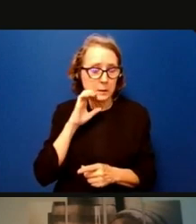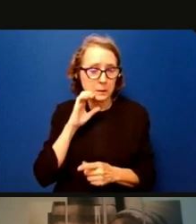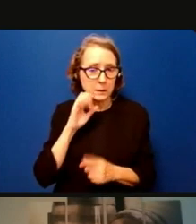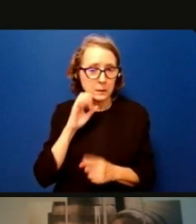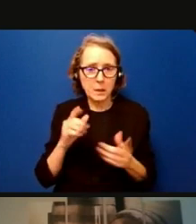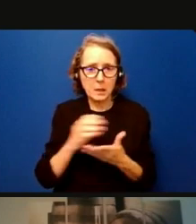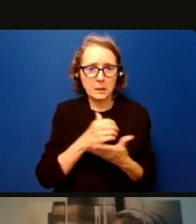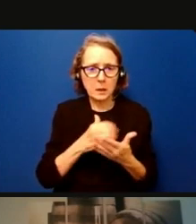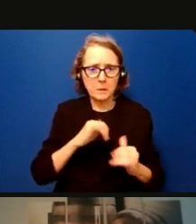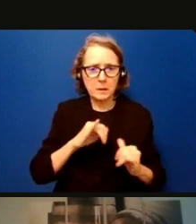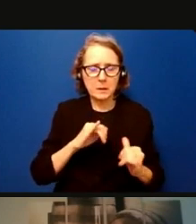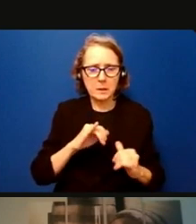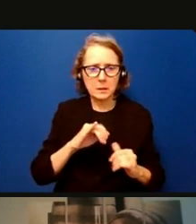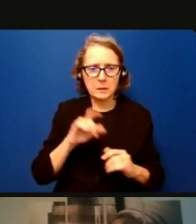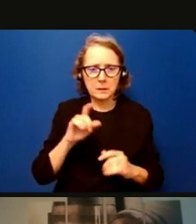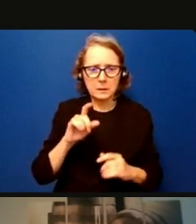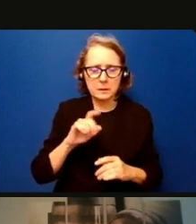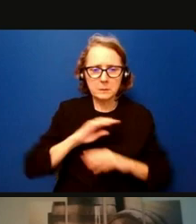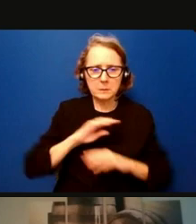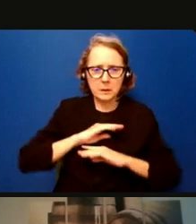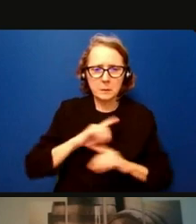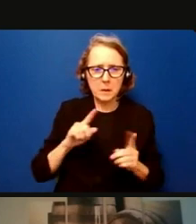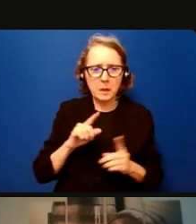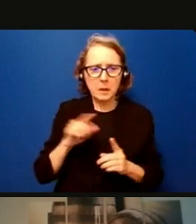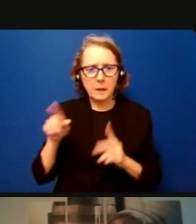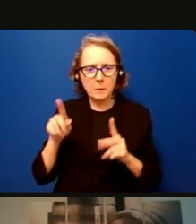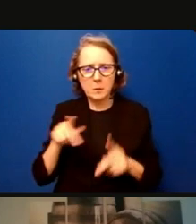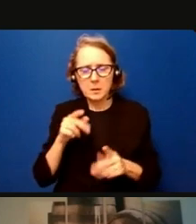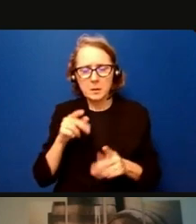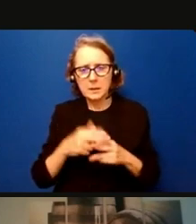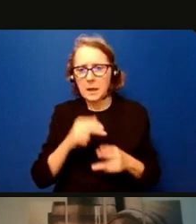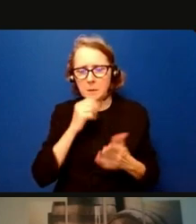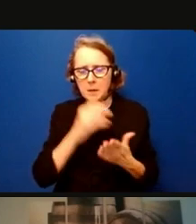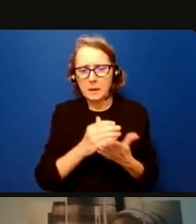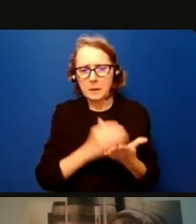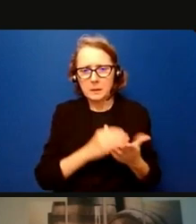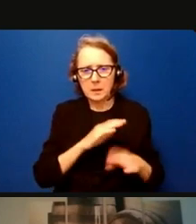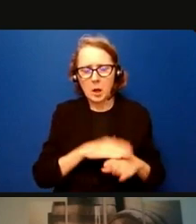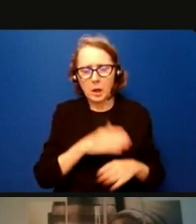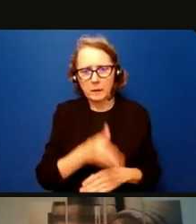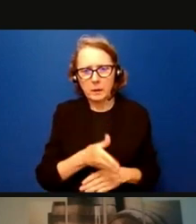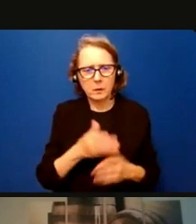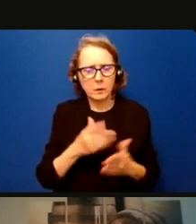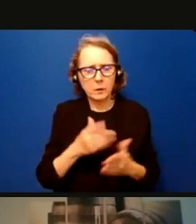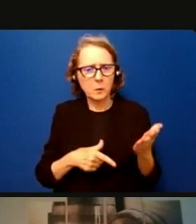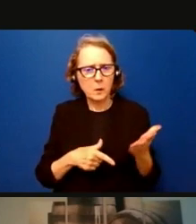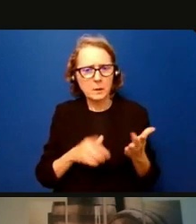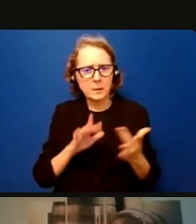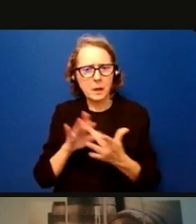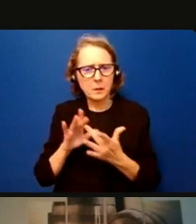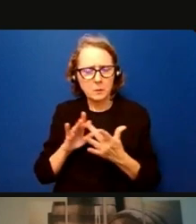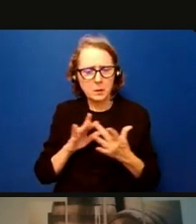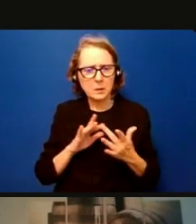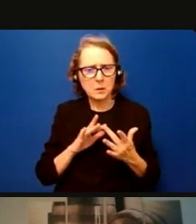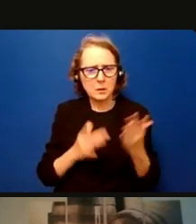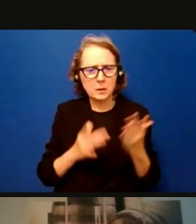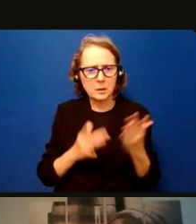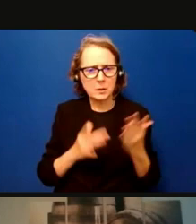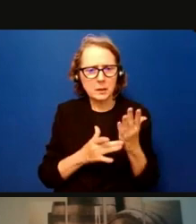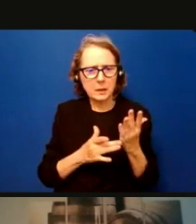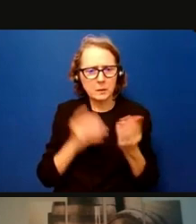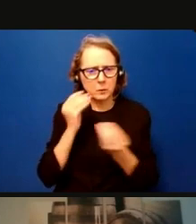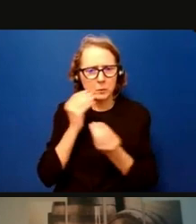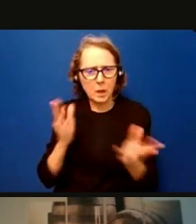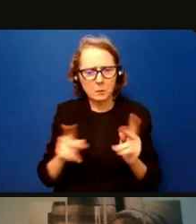they still need it, but then that person's name is not listed on there. What's the outreach method to ensure people know about